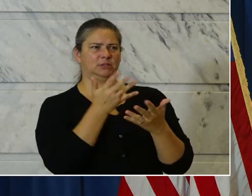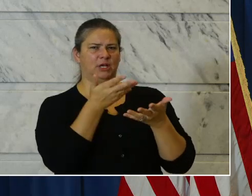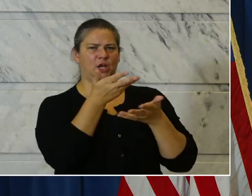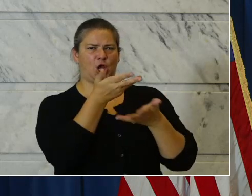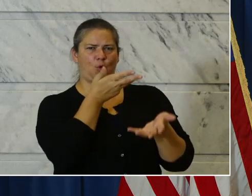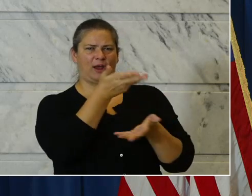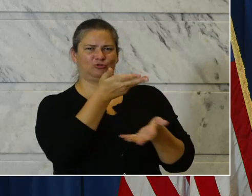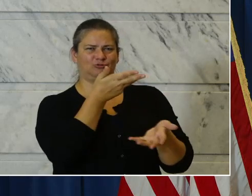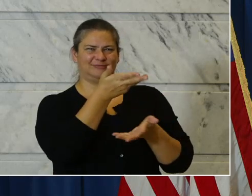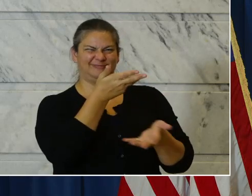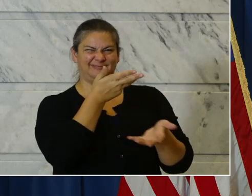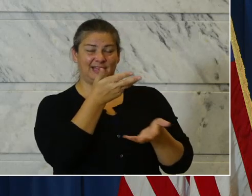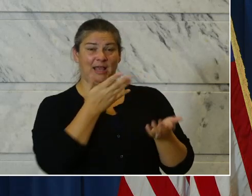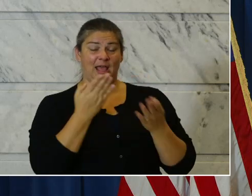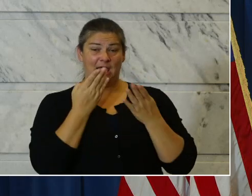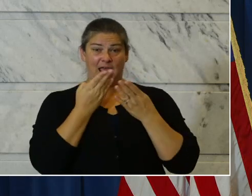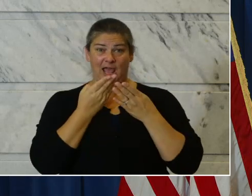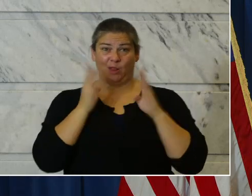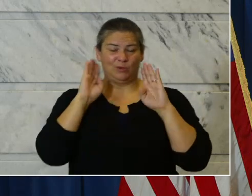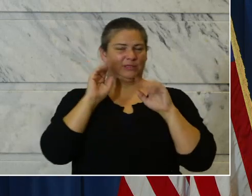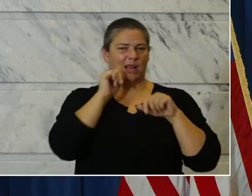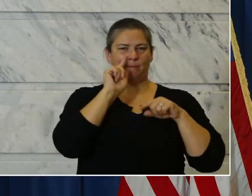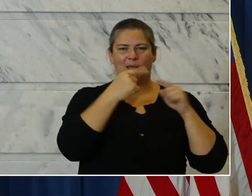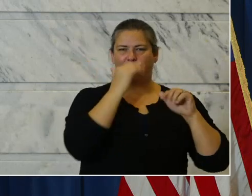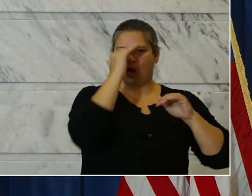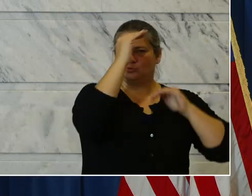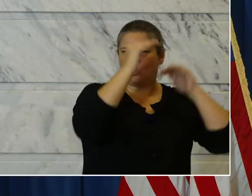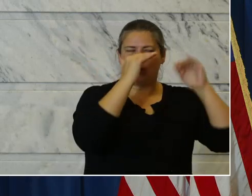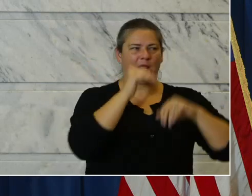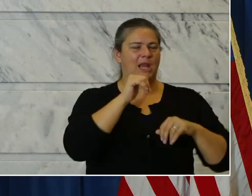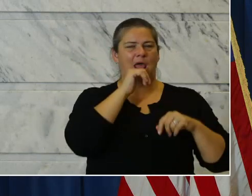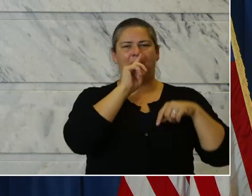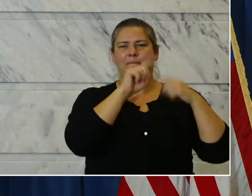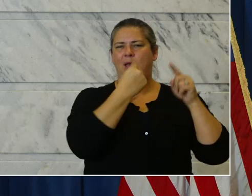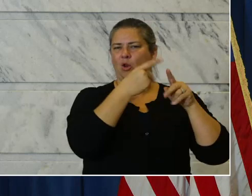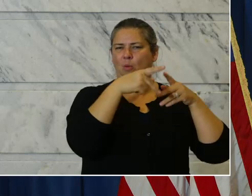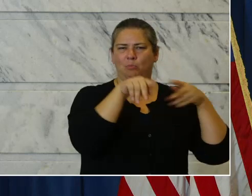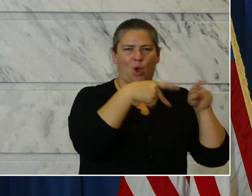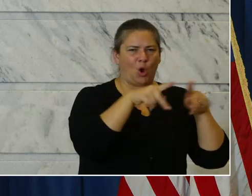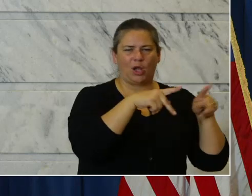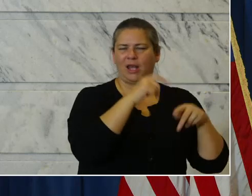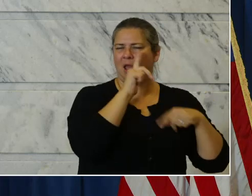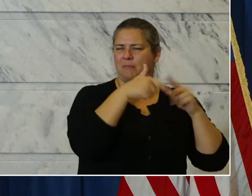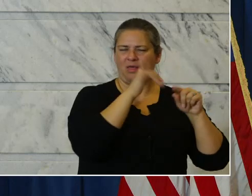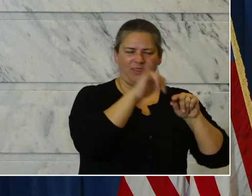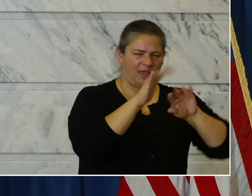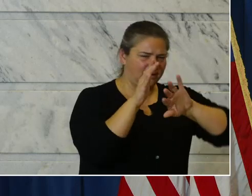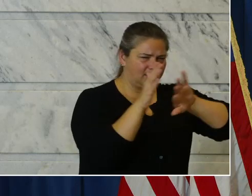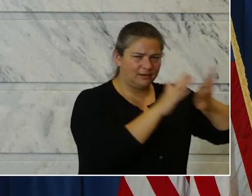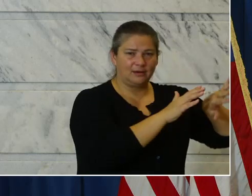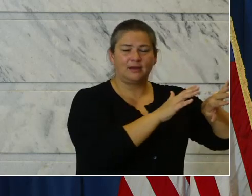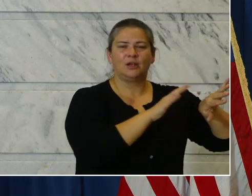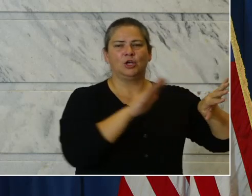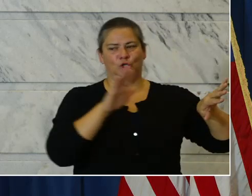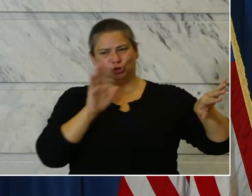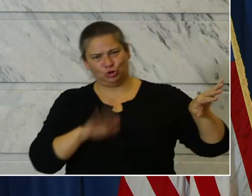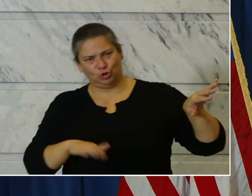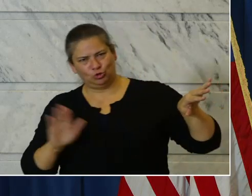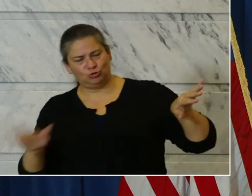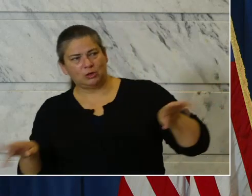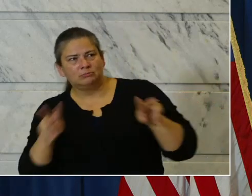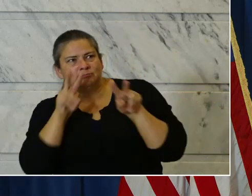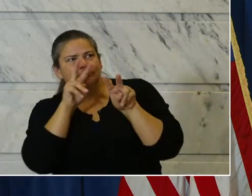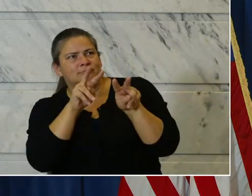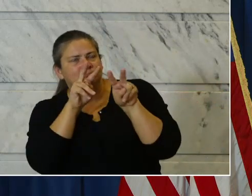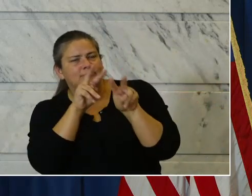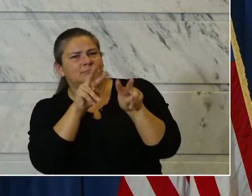Halloween isn't about adults, isn't about a big party. It's about those kids who look forward to it all year long. What I'd